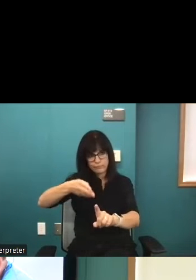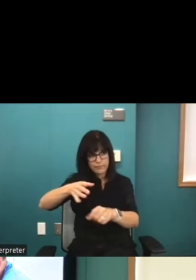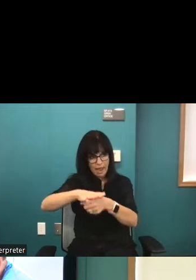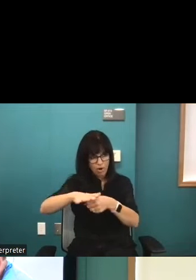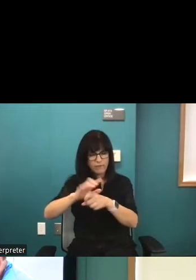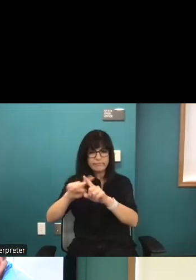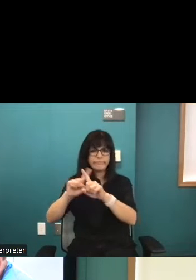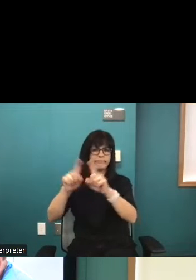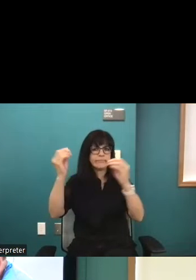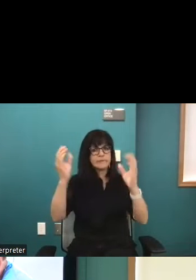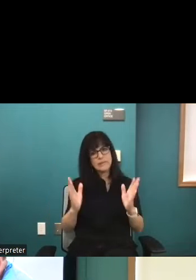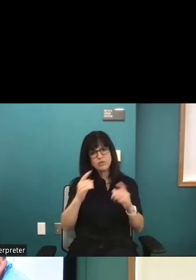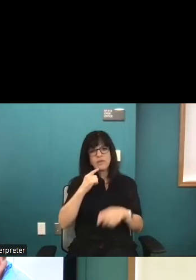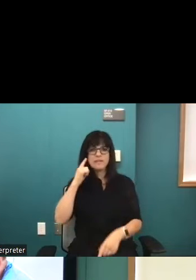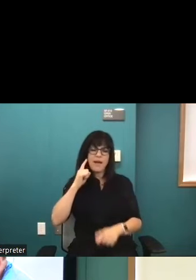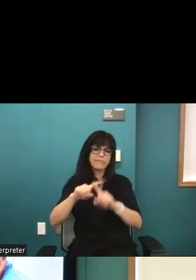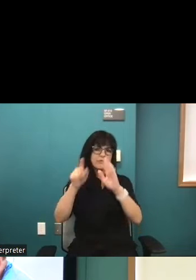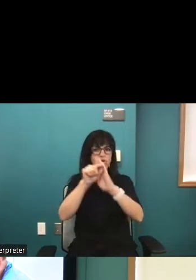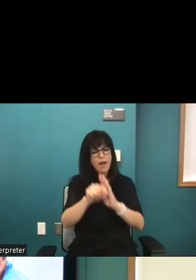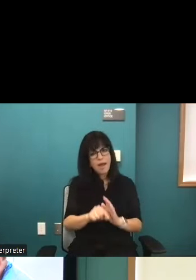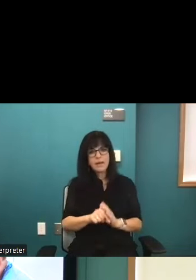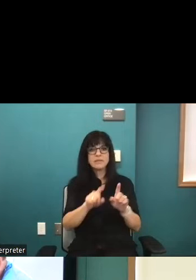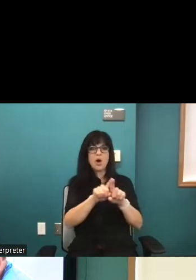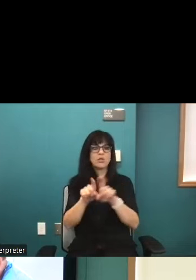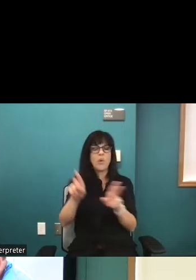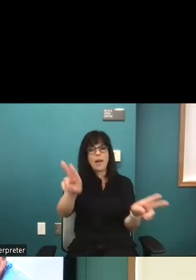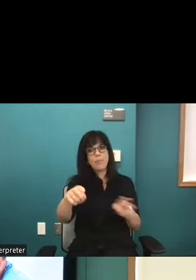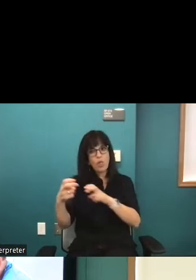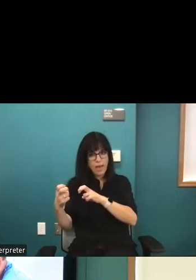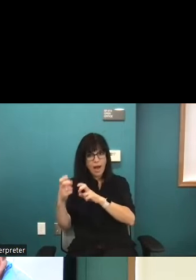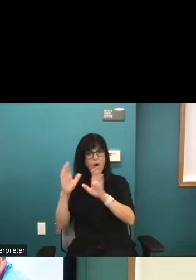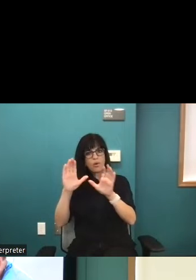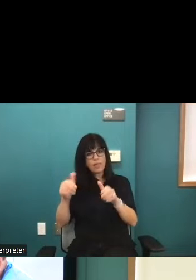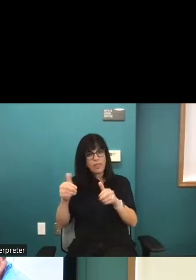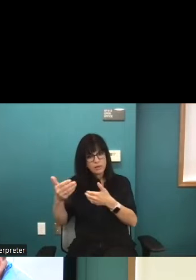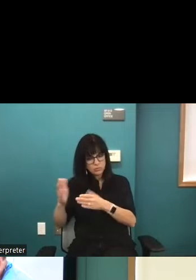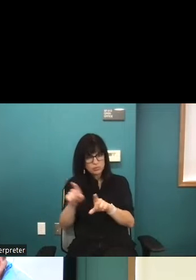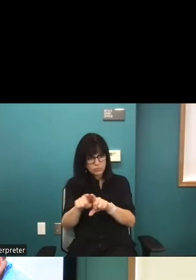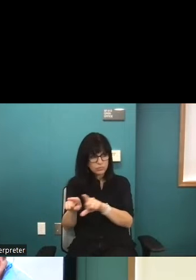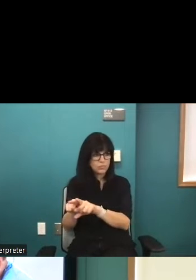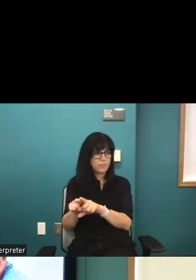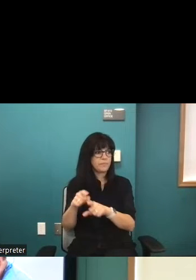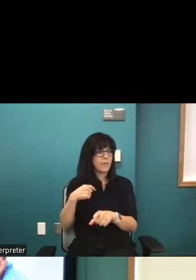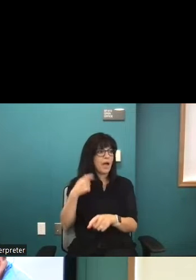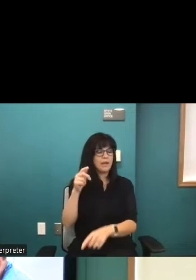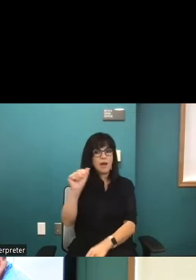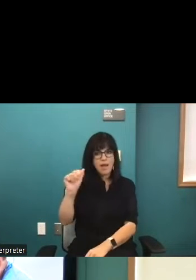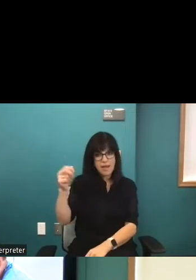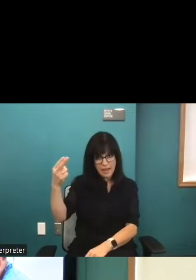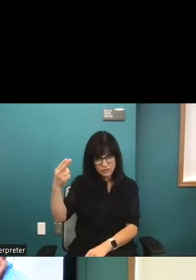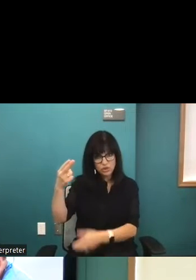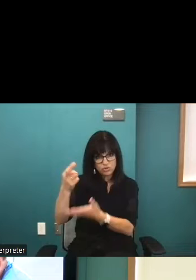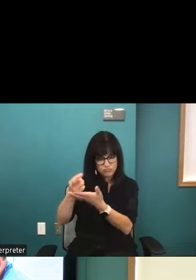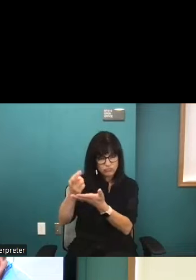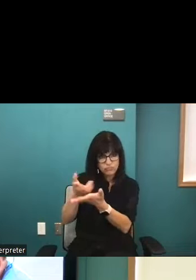teachers of the deaf in all different grades. And then we also had pull-out classrooms. And I did oral rehab there with kiddos.